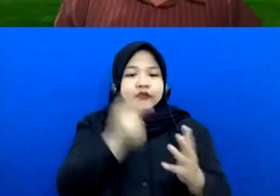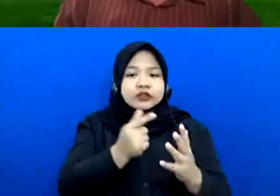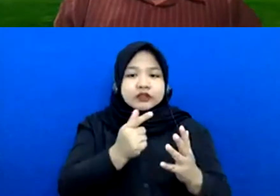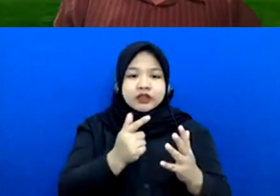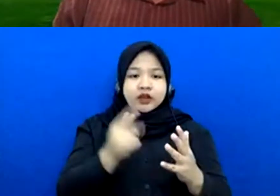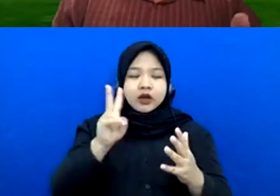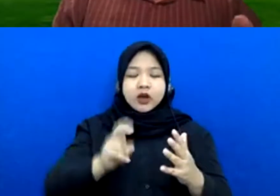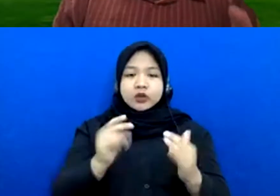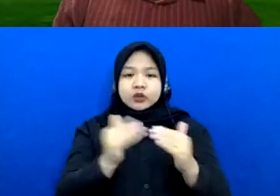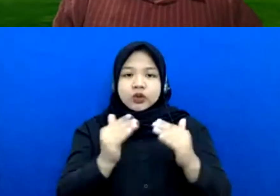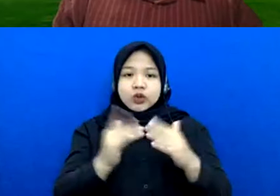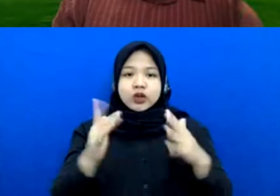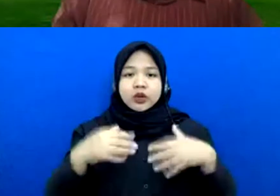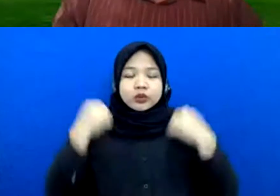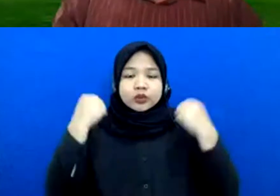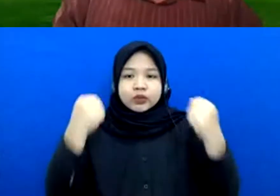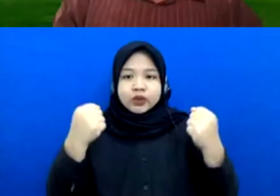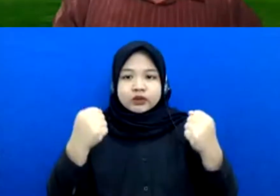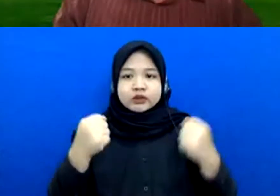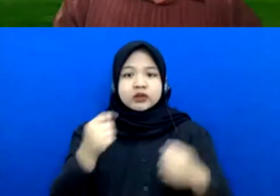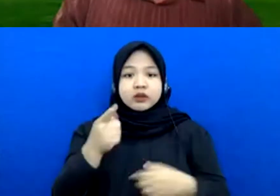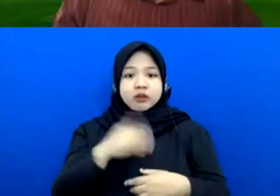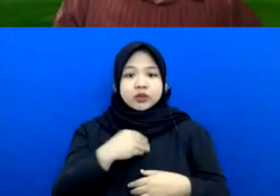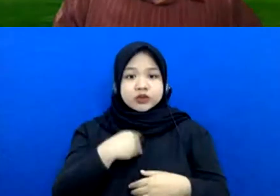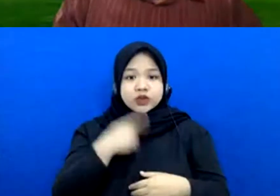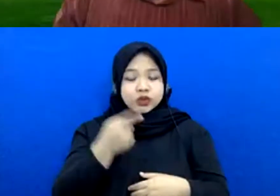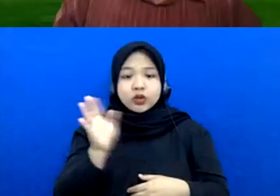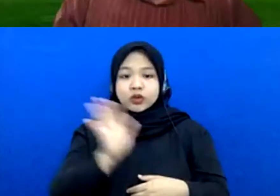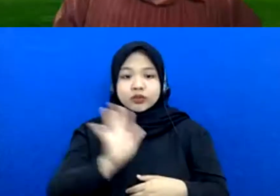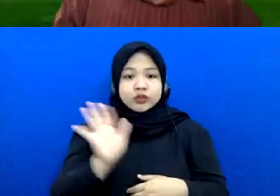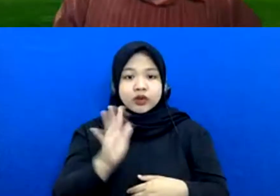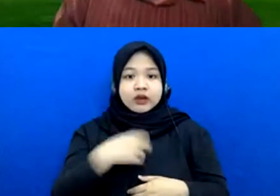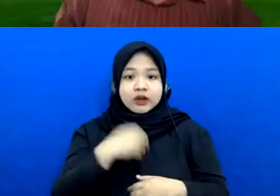strong. Is that what you're talking about? Attitudes?